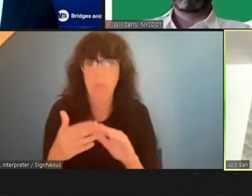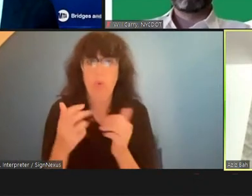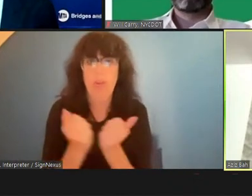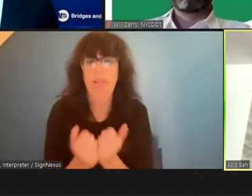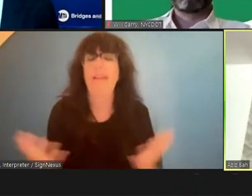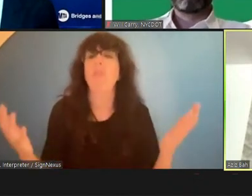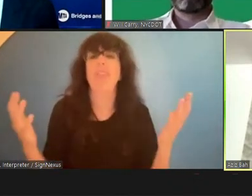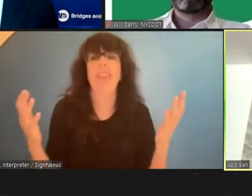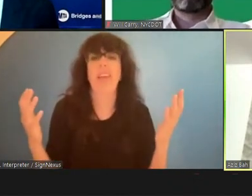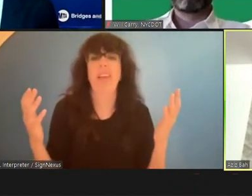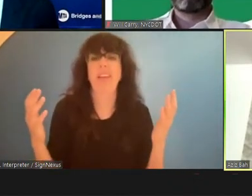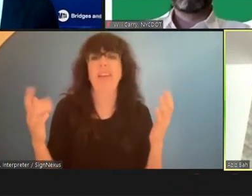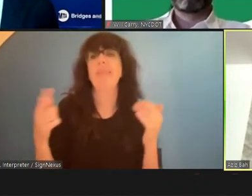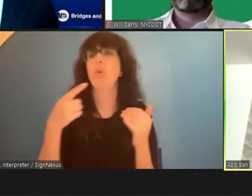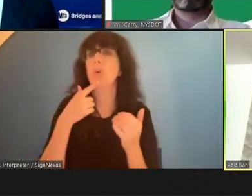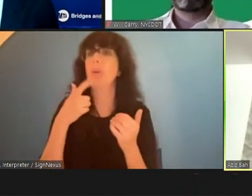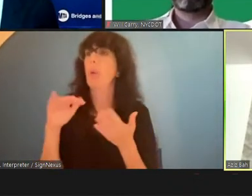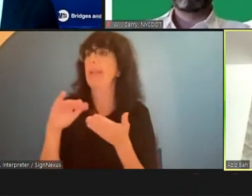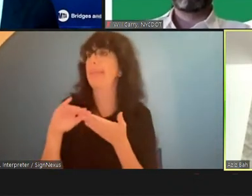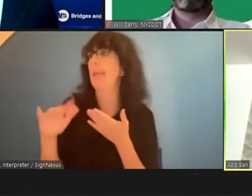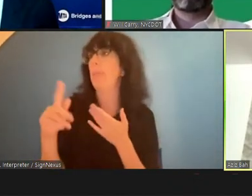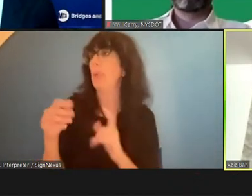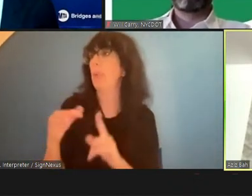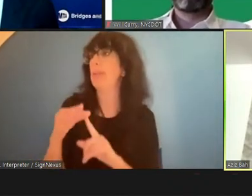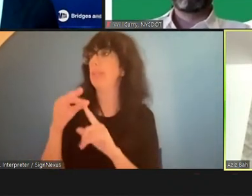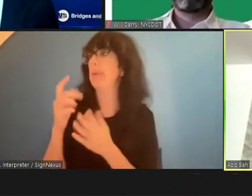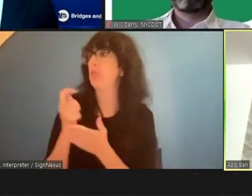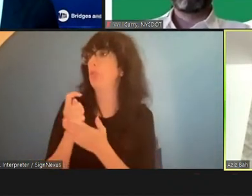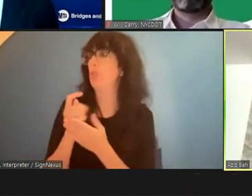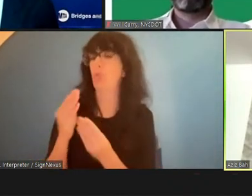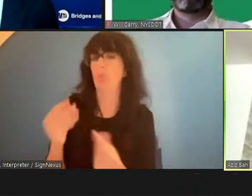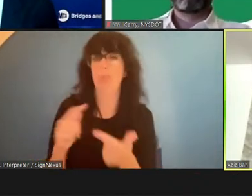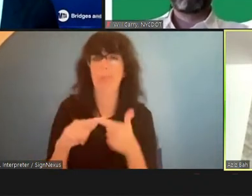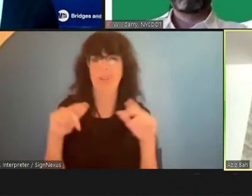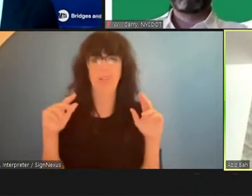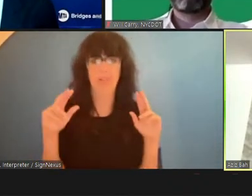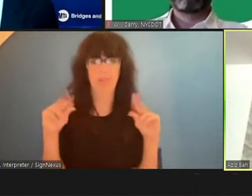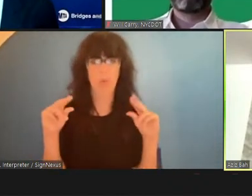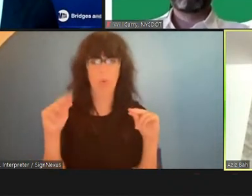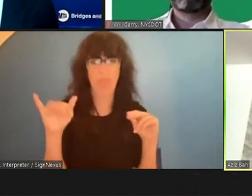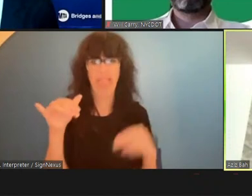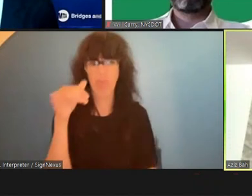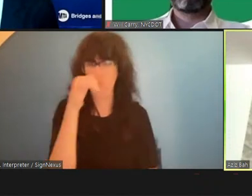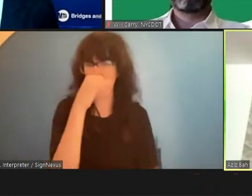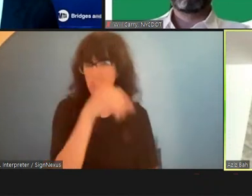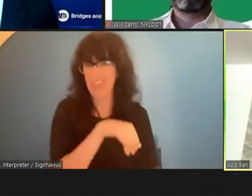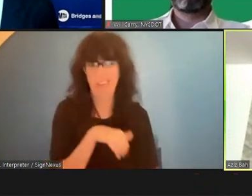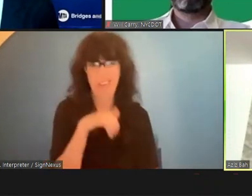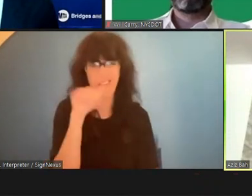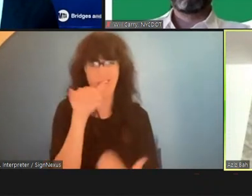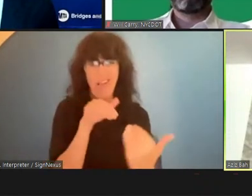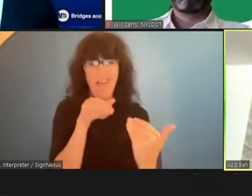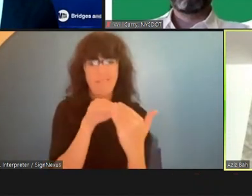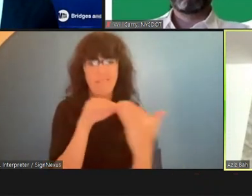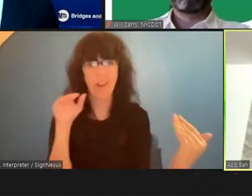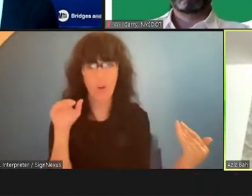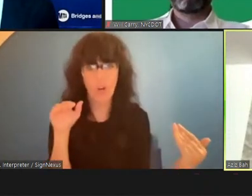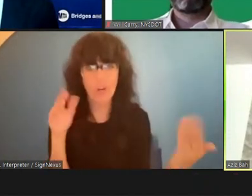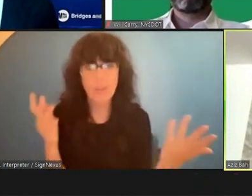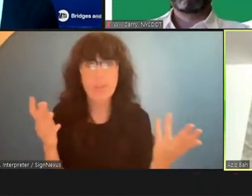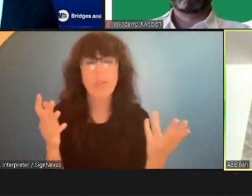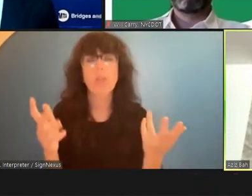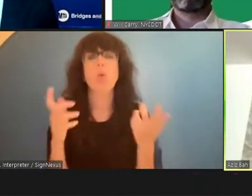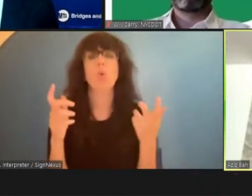sound like we are asking for some kind of special treatment which in itself is outrageous and unfair in sum we